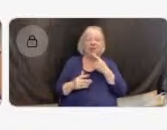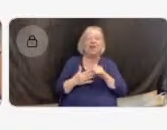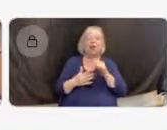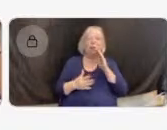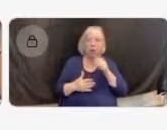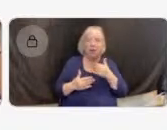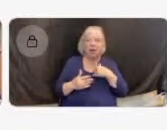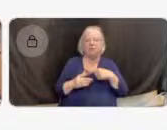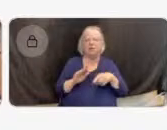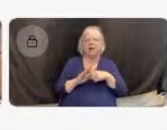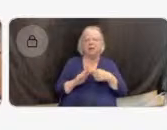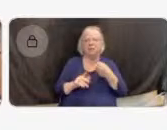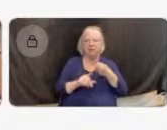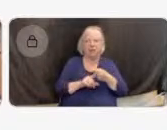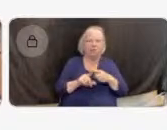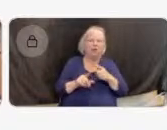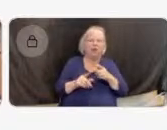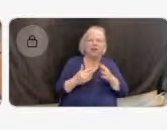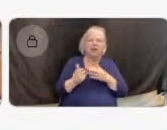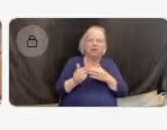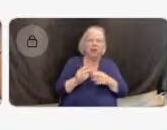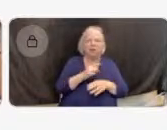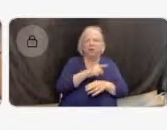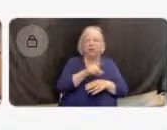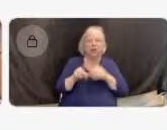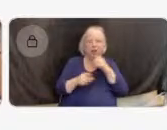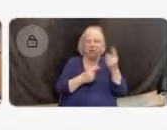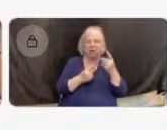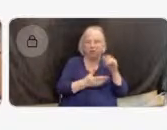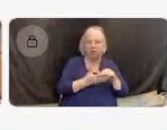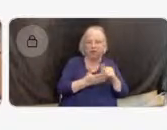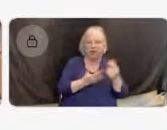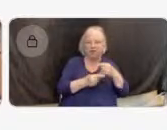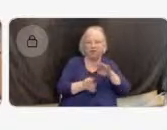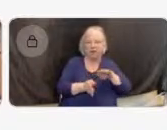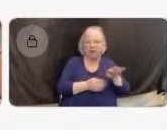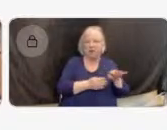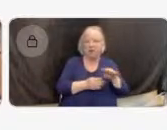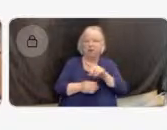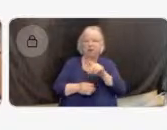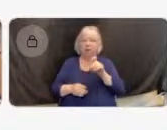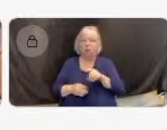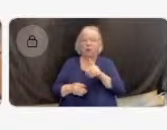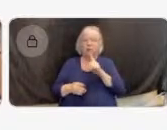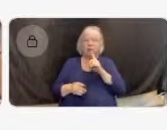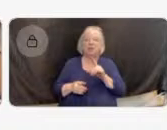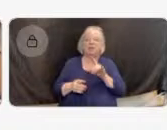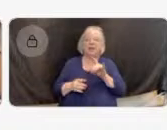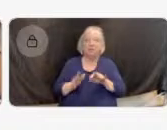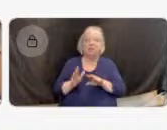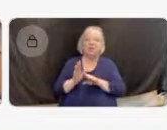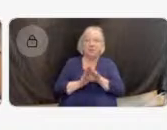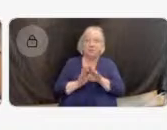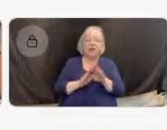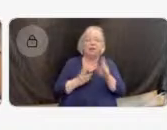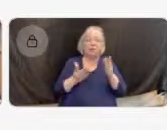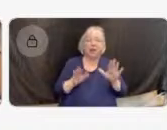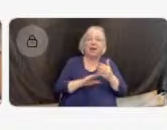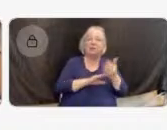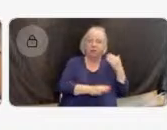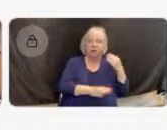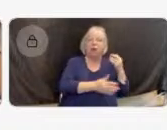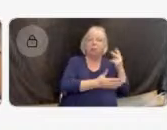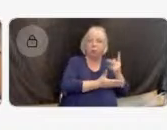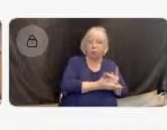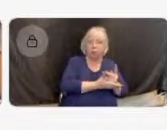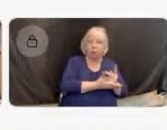here to consider today. The question on the table is whether or not the development as approved, as